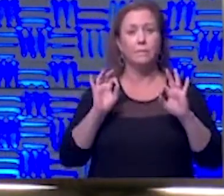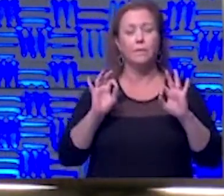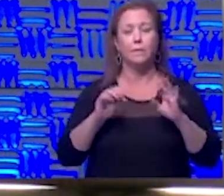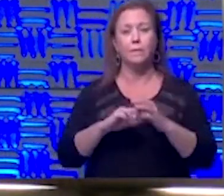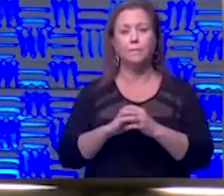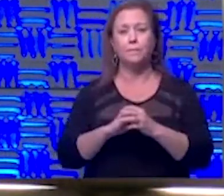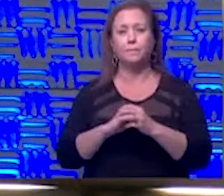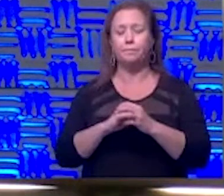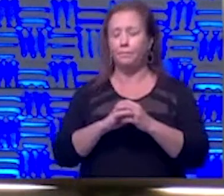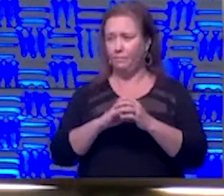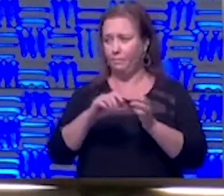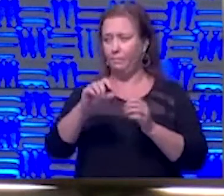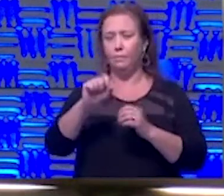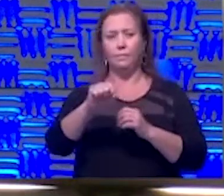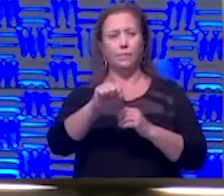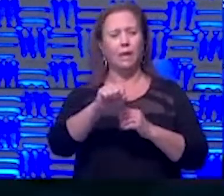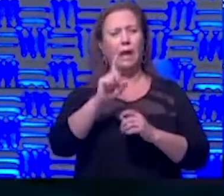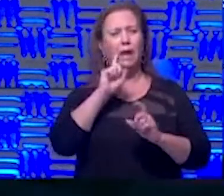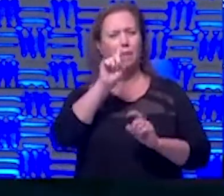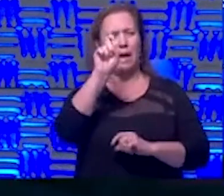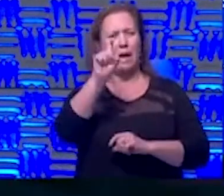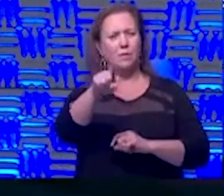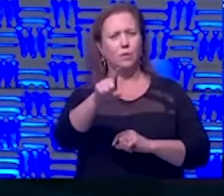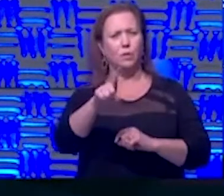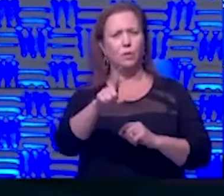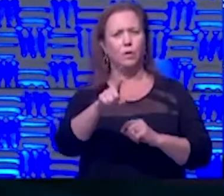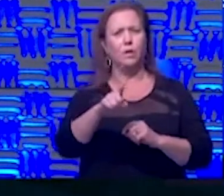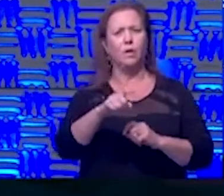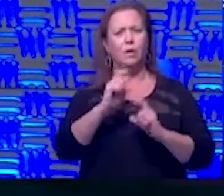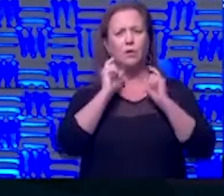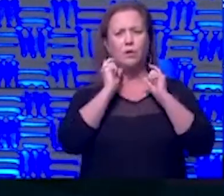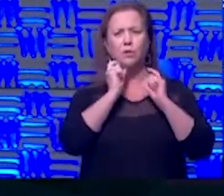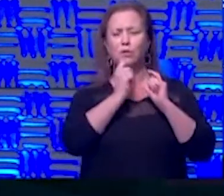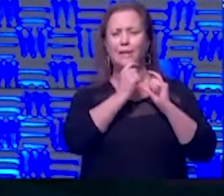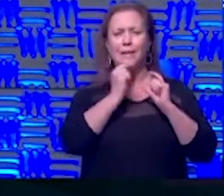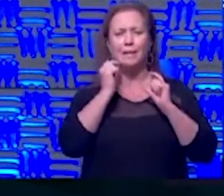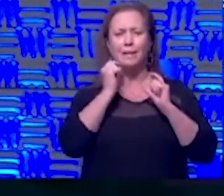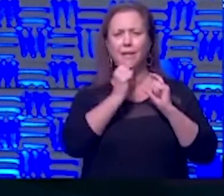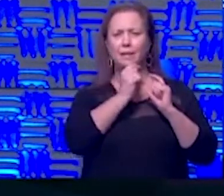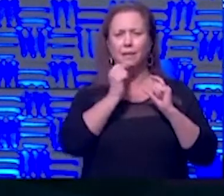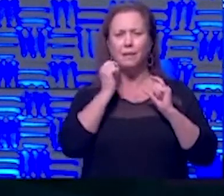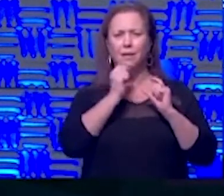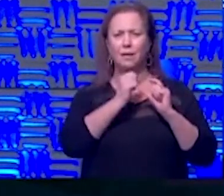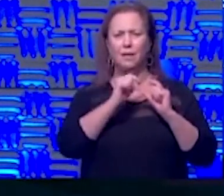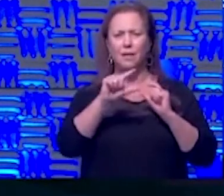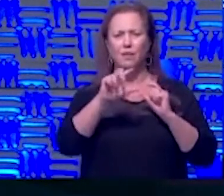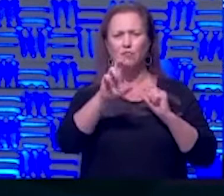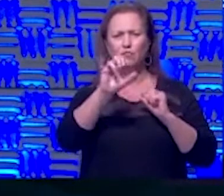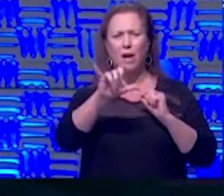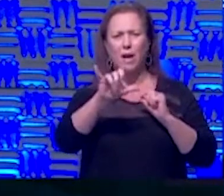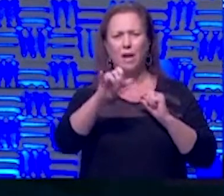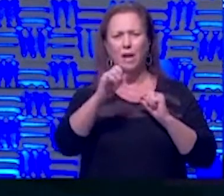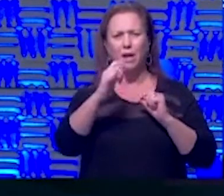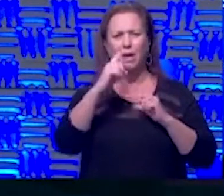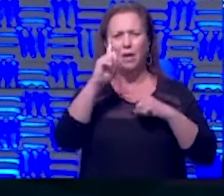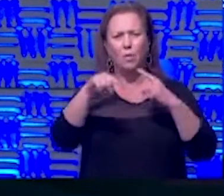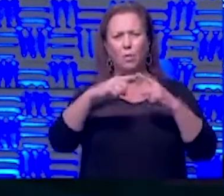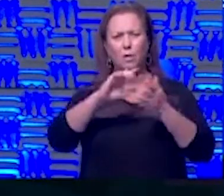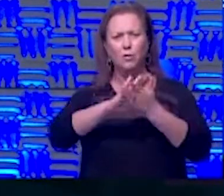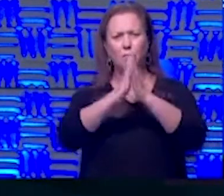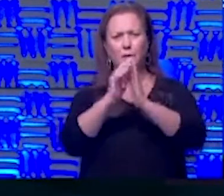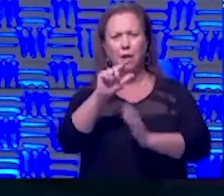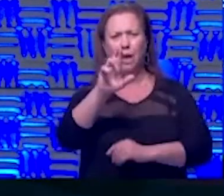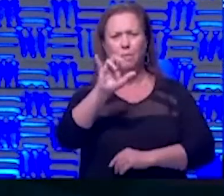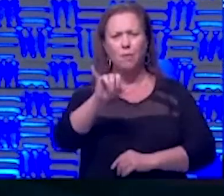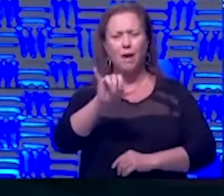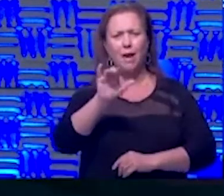but hey, Key, I got to ask you something. This stuff under your chin, what? It's gray. When did it turn gray? What